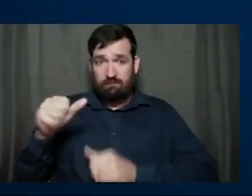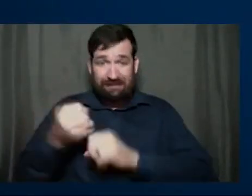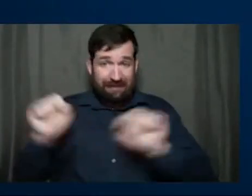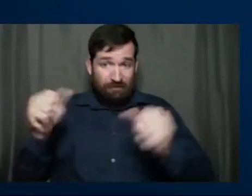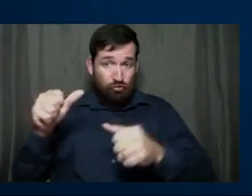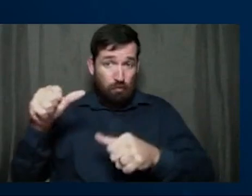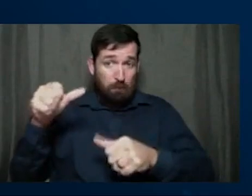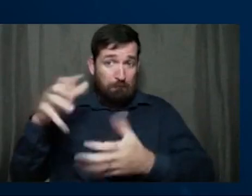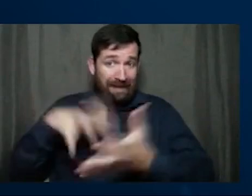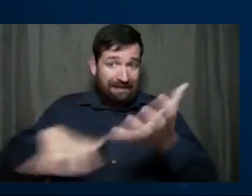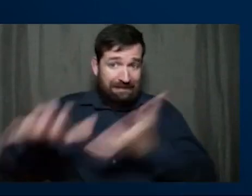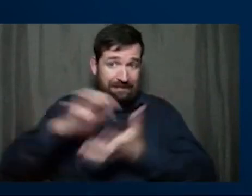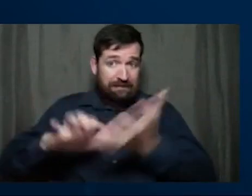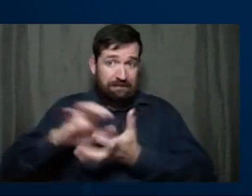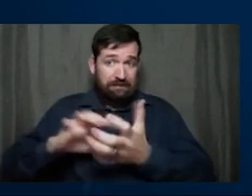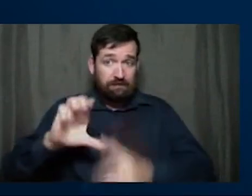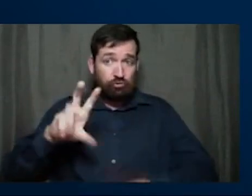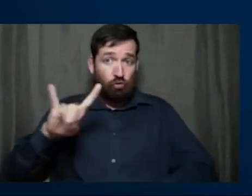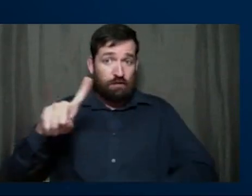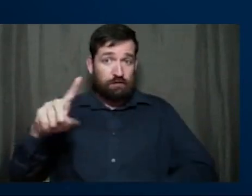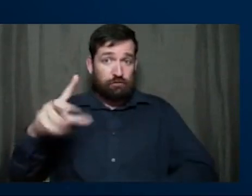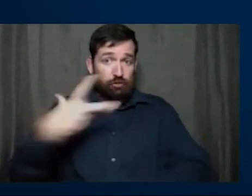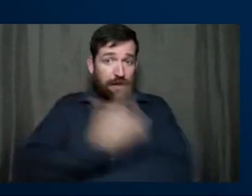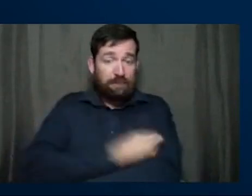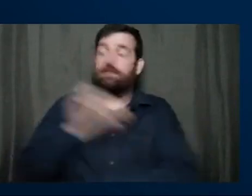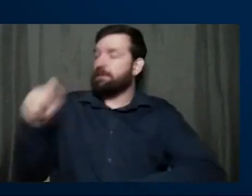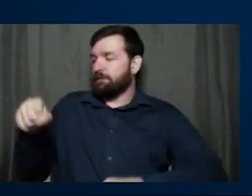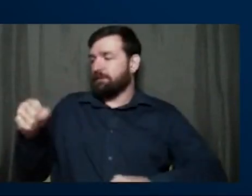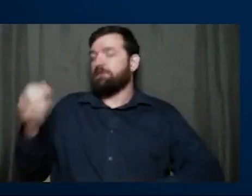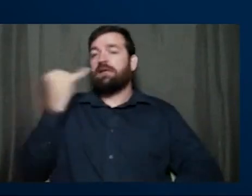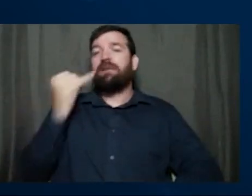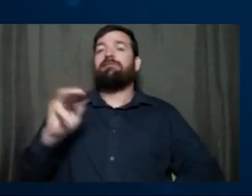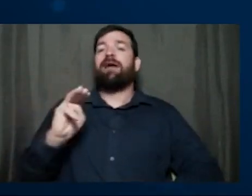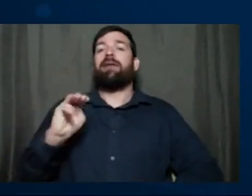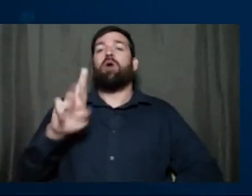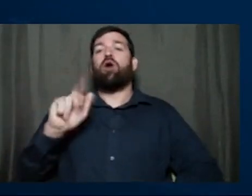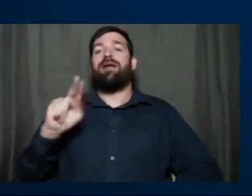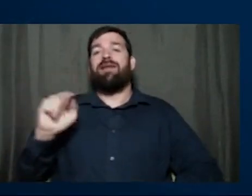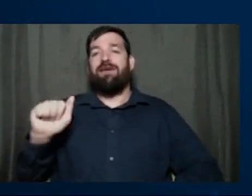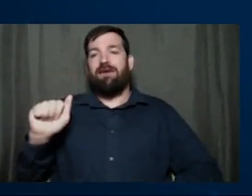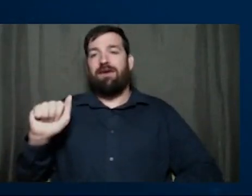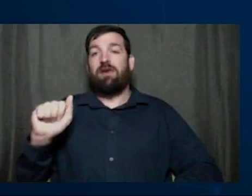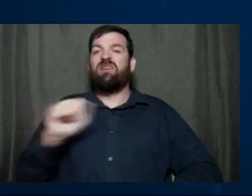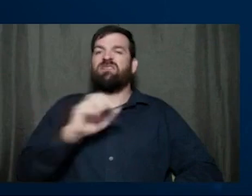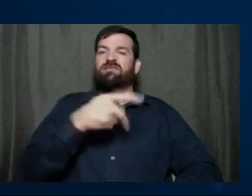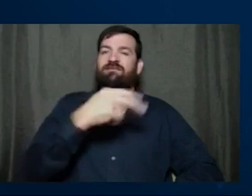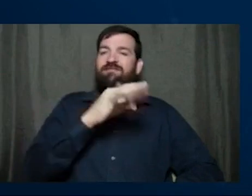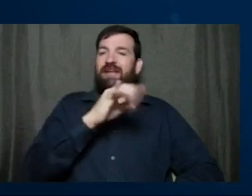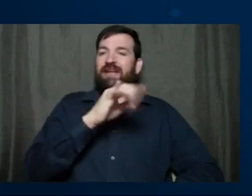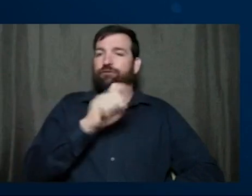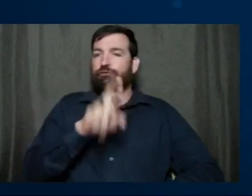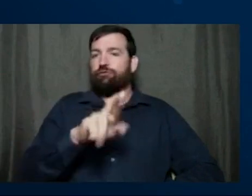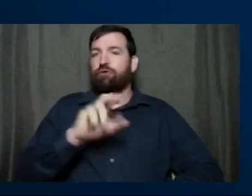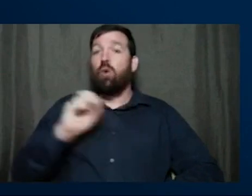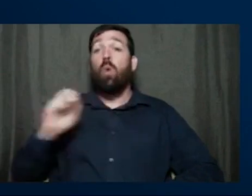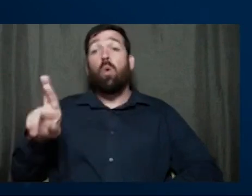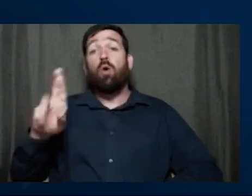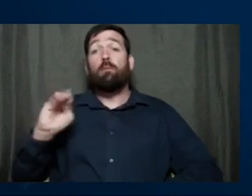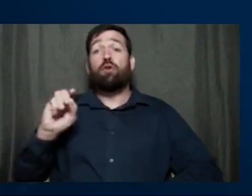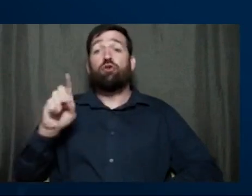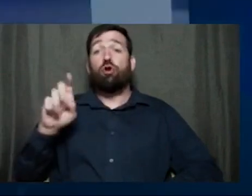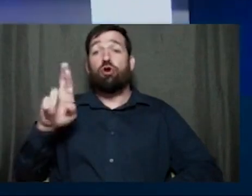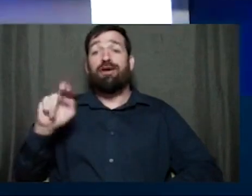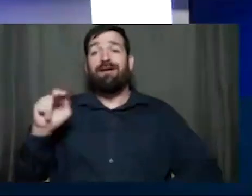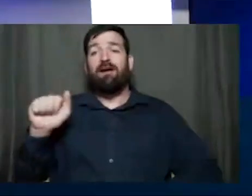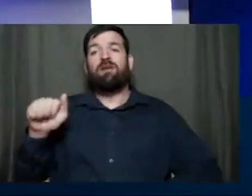to mix and match? It is. If you've had an mRNA platform vaccine, which is Pfizer or Moderna, you should really stick with those.